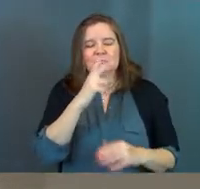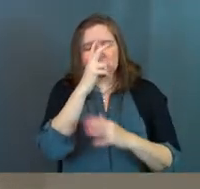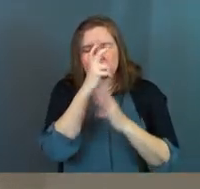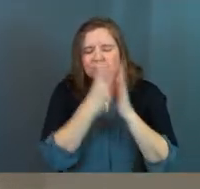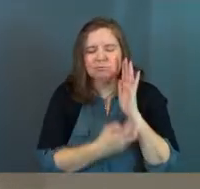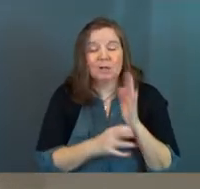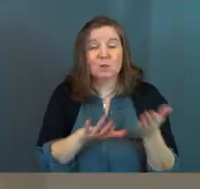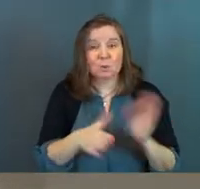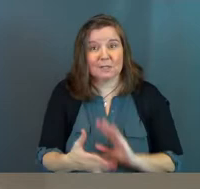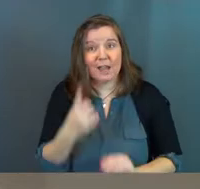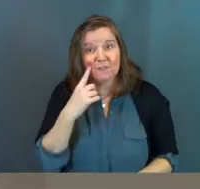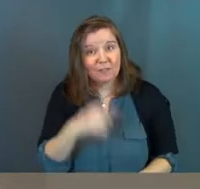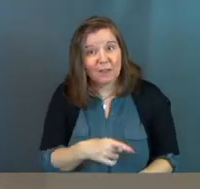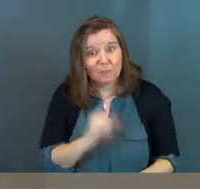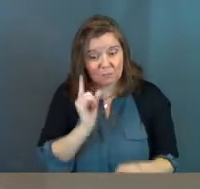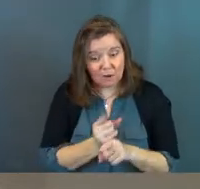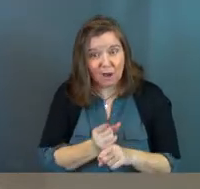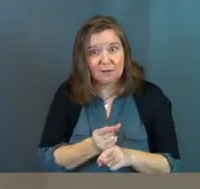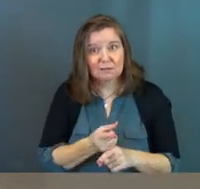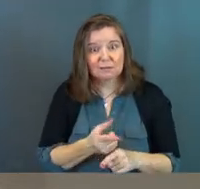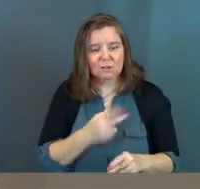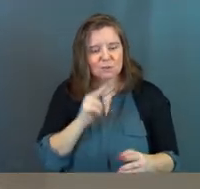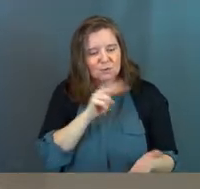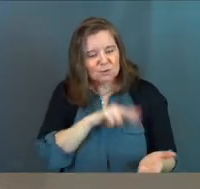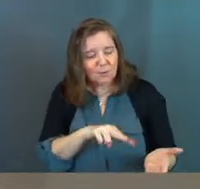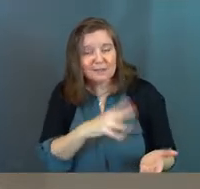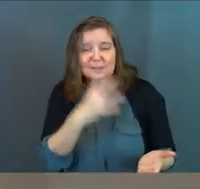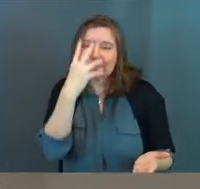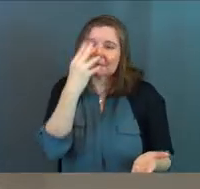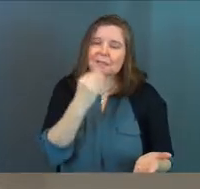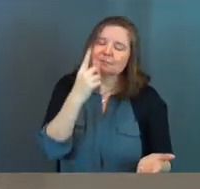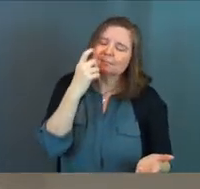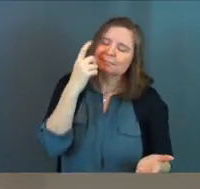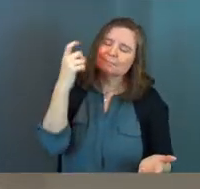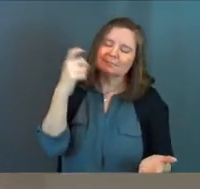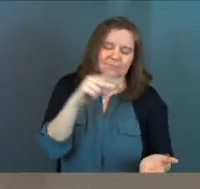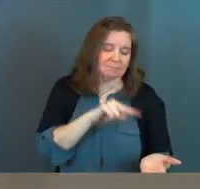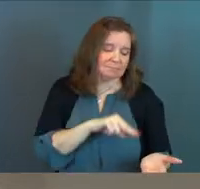would you not? And you just look on them, you just watch them sleep.